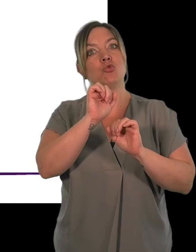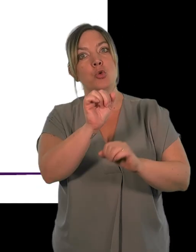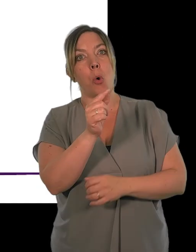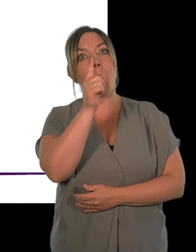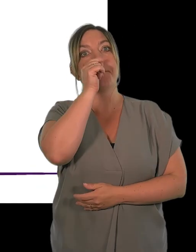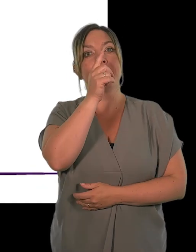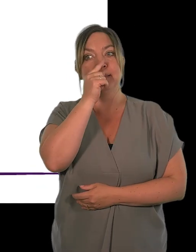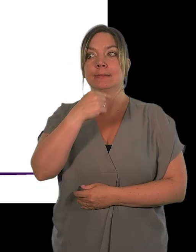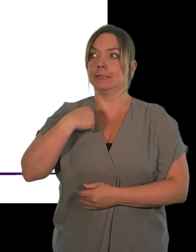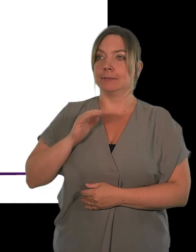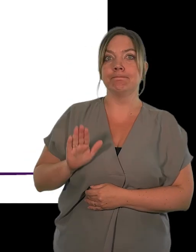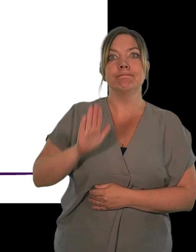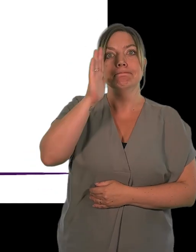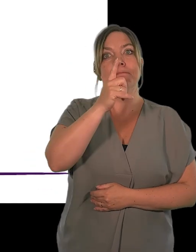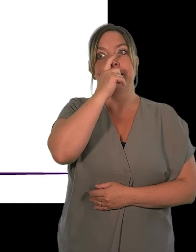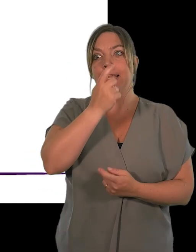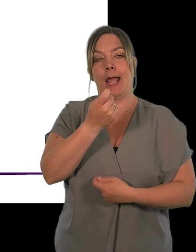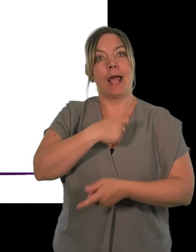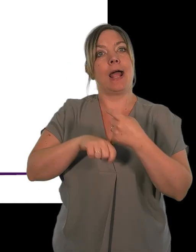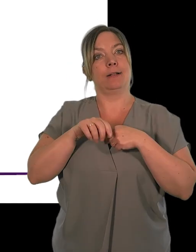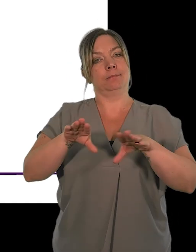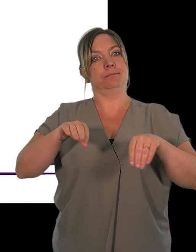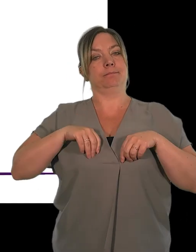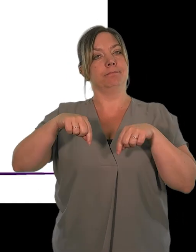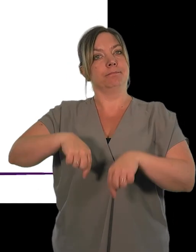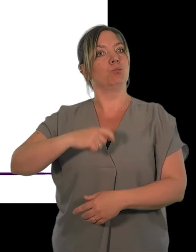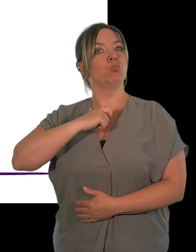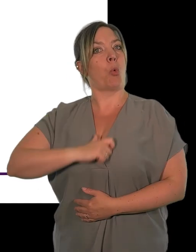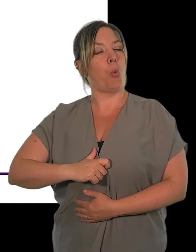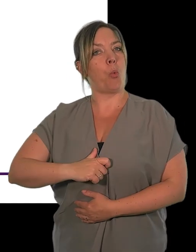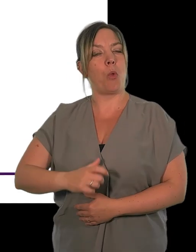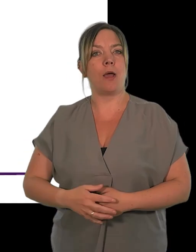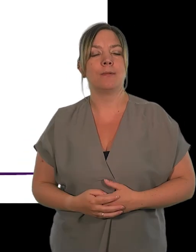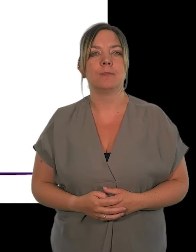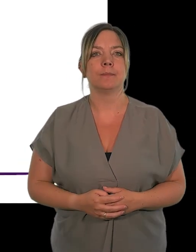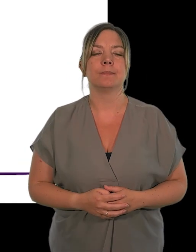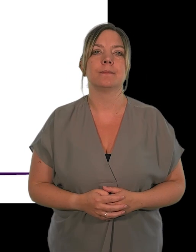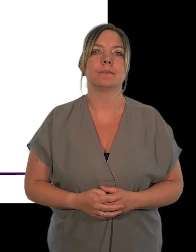your ability to undertake this role.